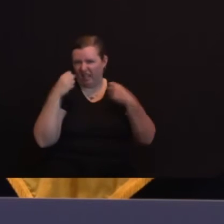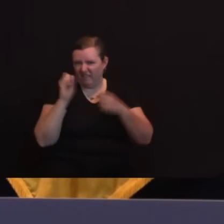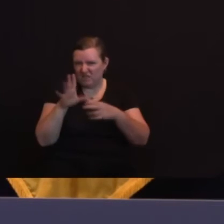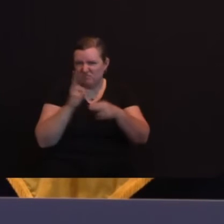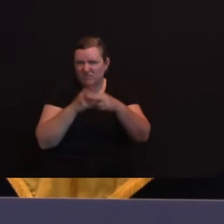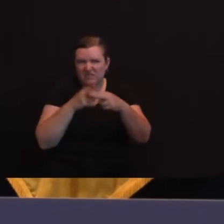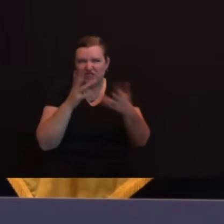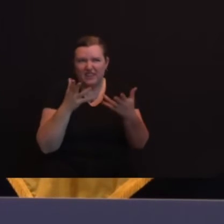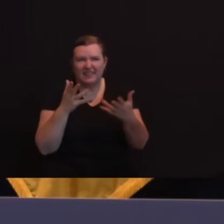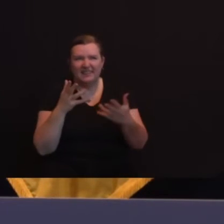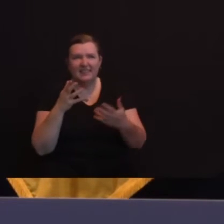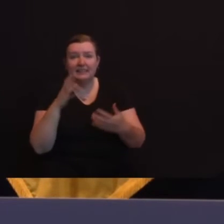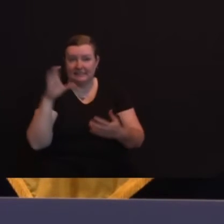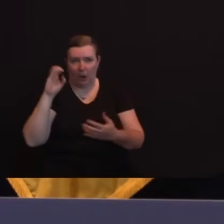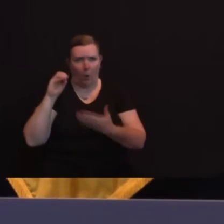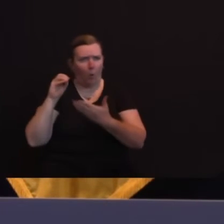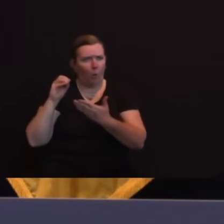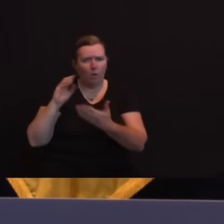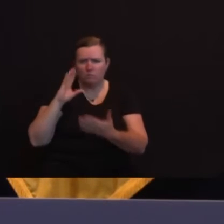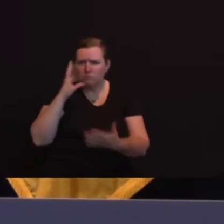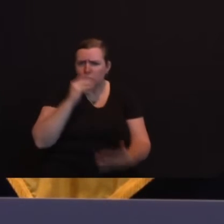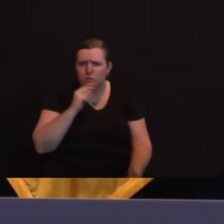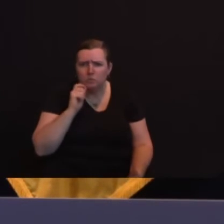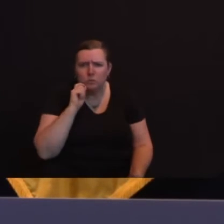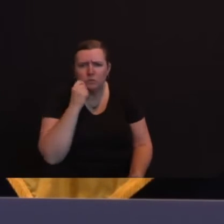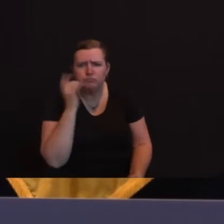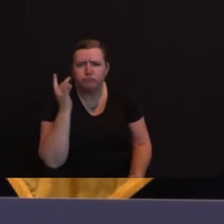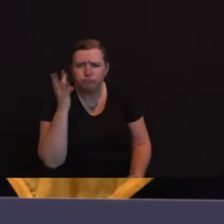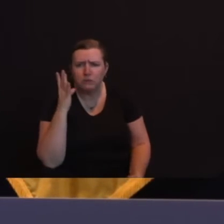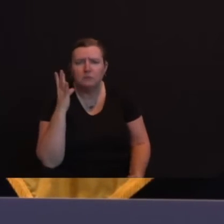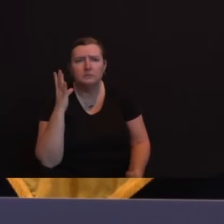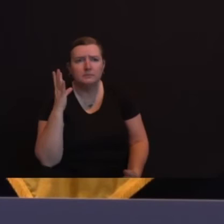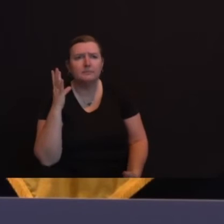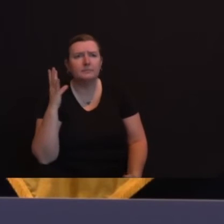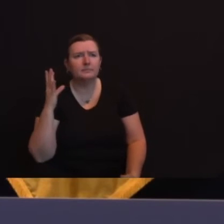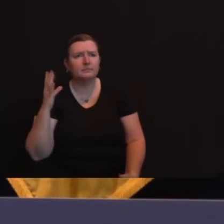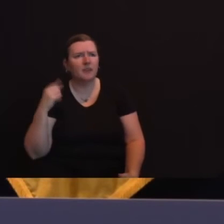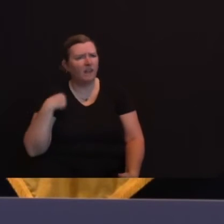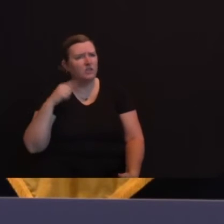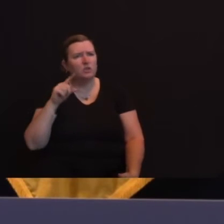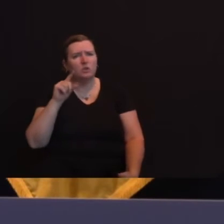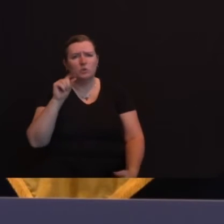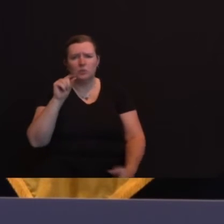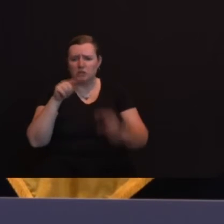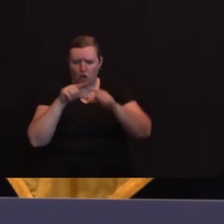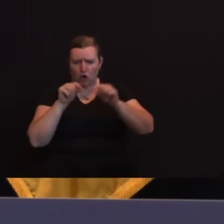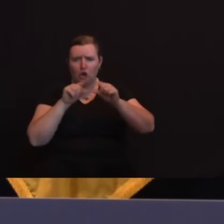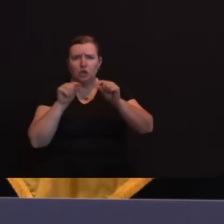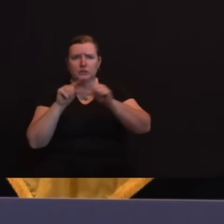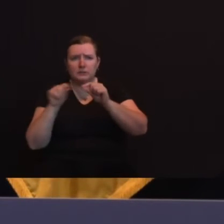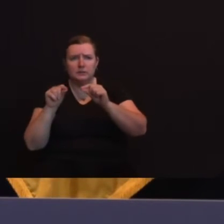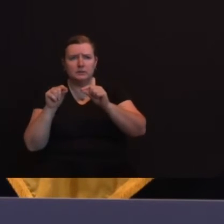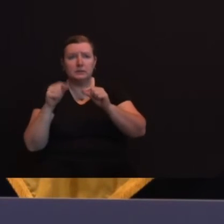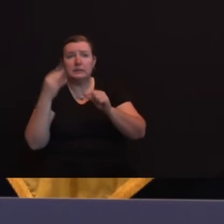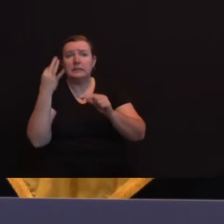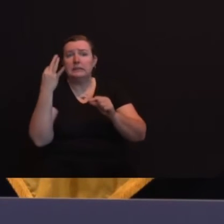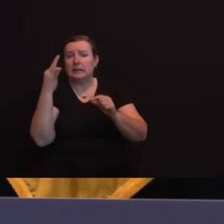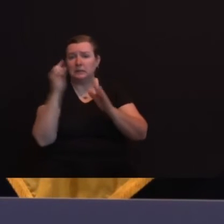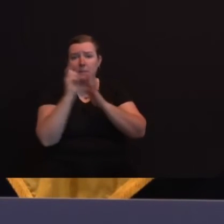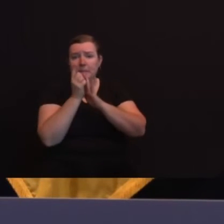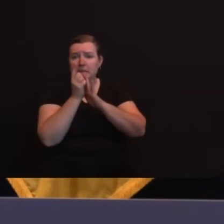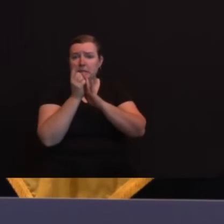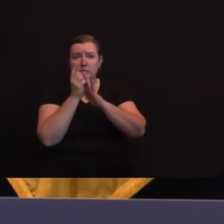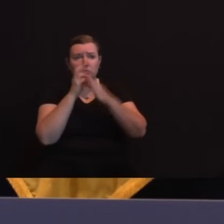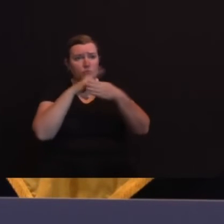cool one because it looks like something around this size. You have 20 cartridges. It takes 19 minutes turnaround. And importantly, unlike